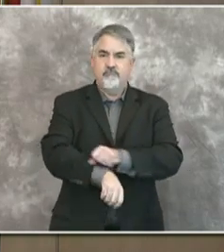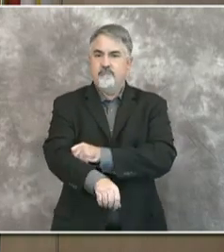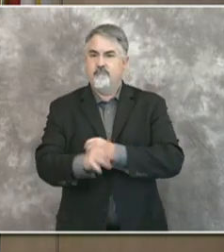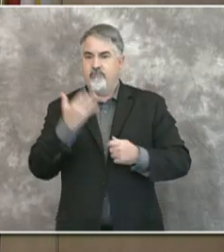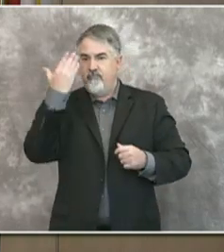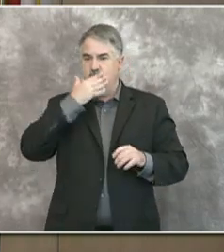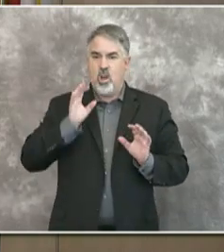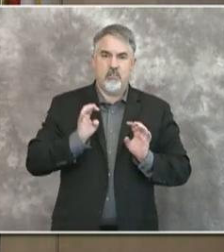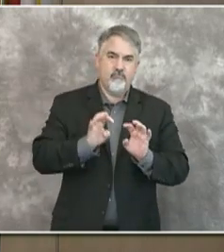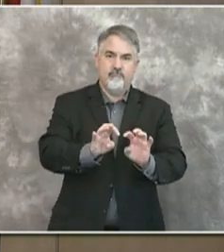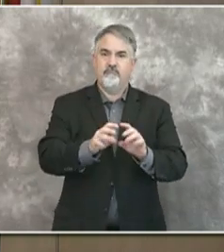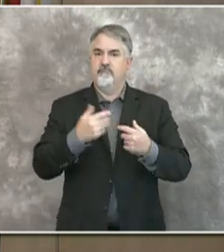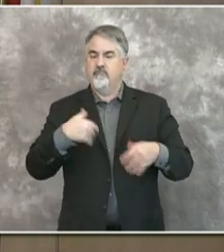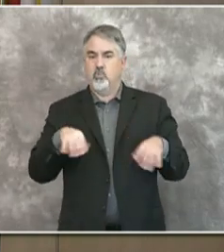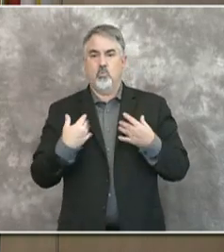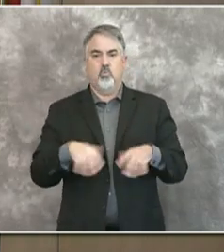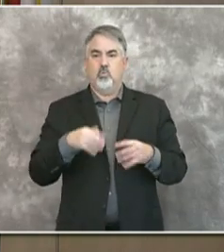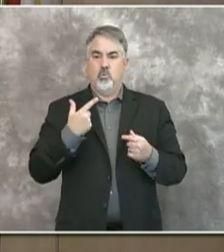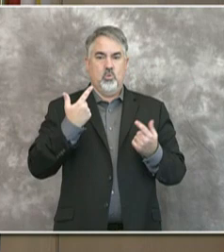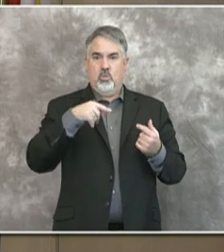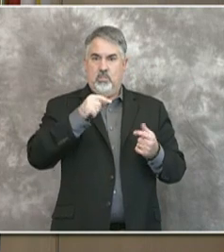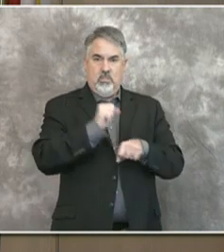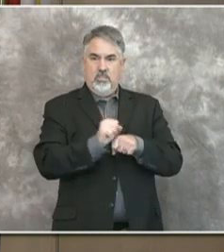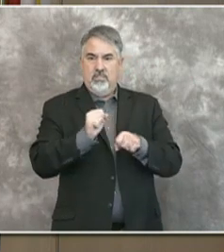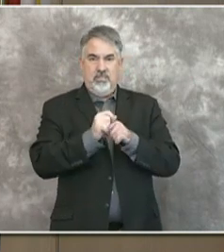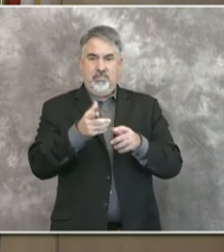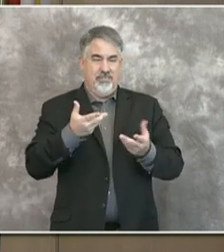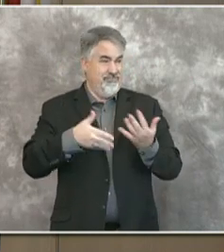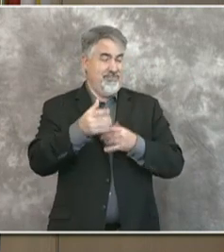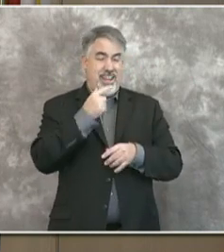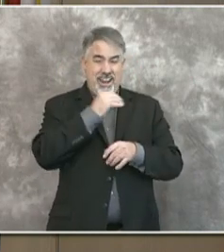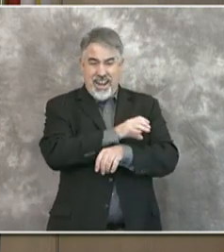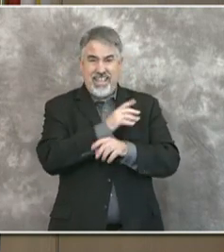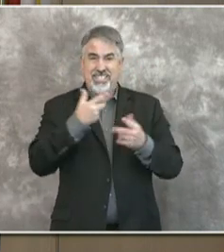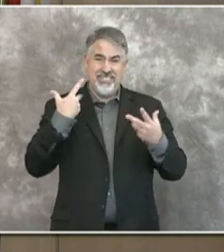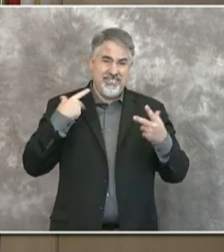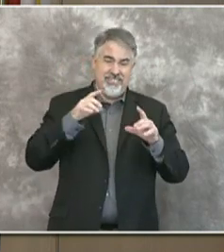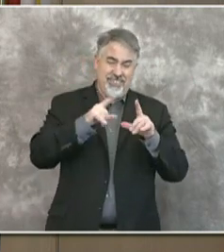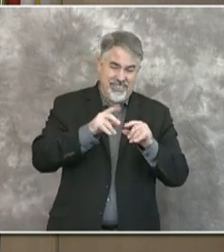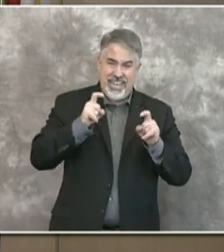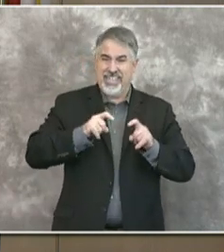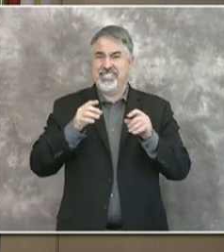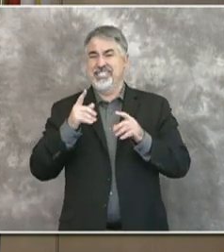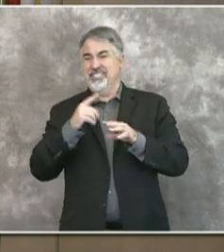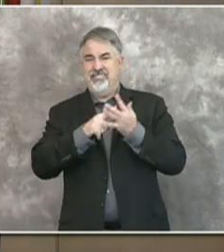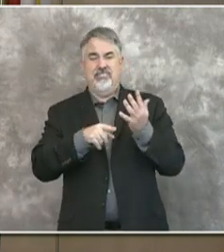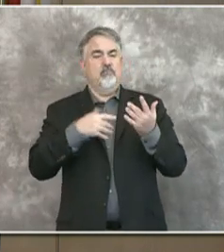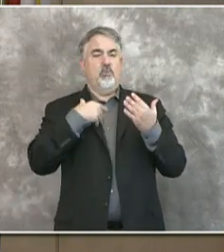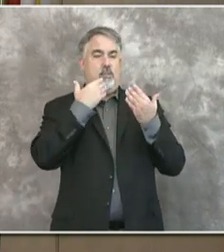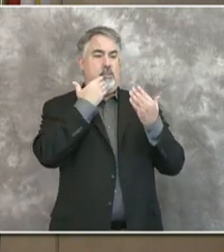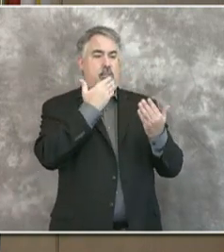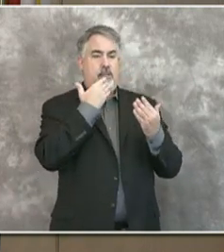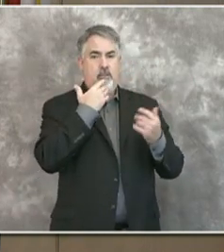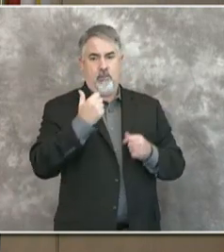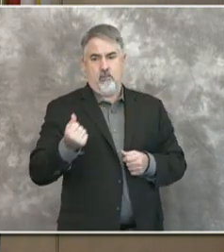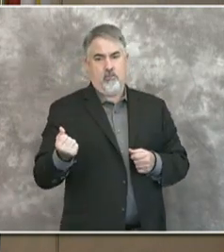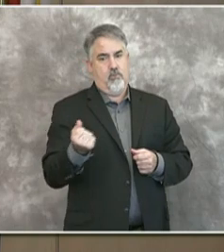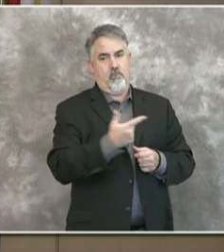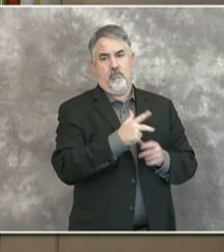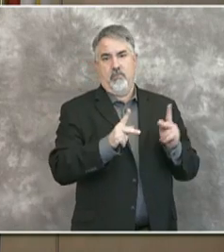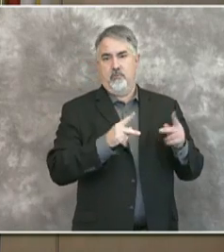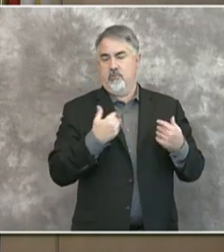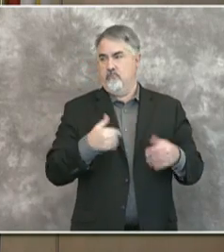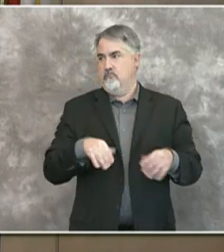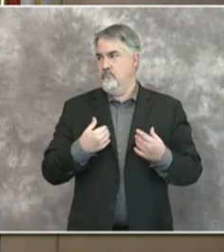who have been doing heroic work in all three aspects of our T3 strategy. Thank you. Now I'll turn it over back to Chairman Cox.